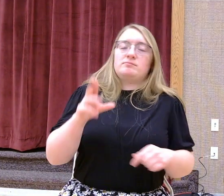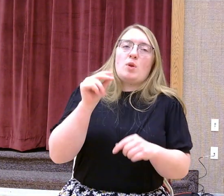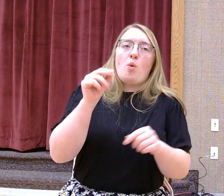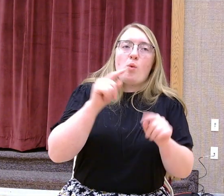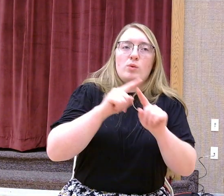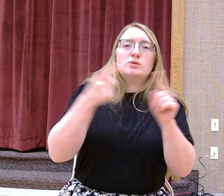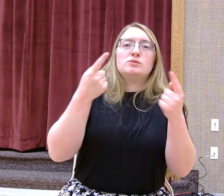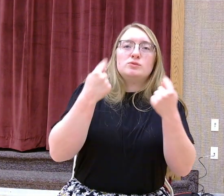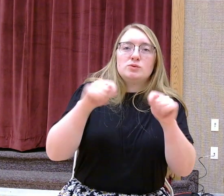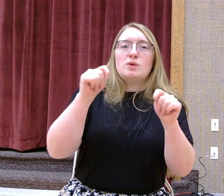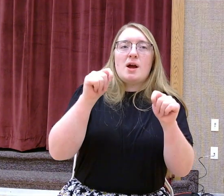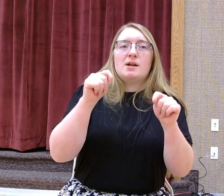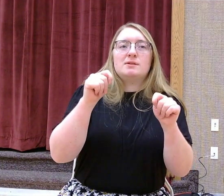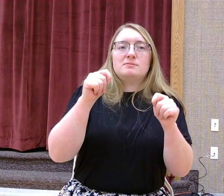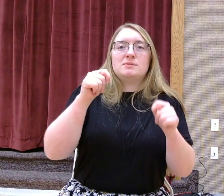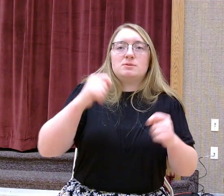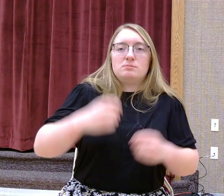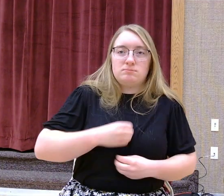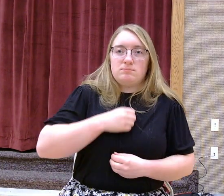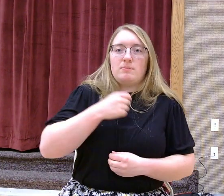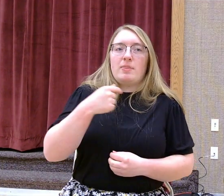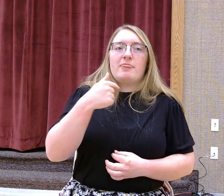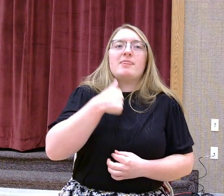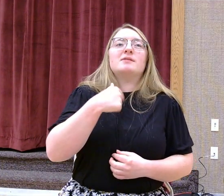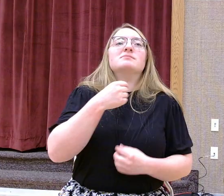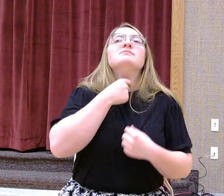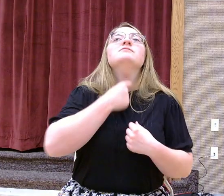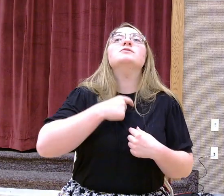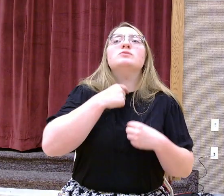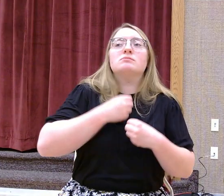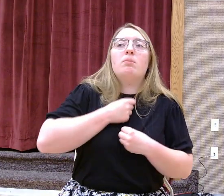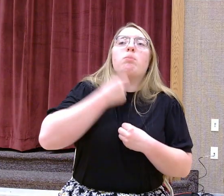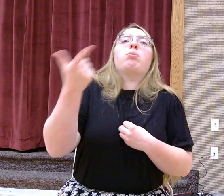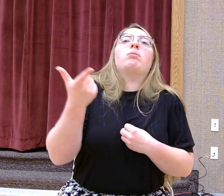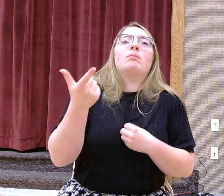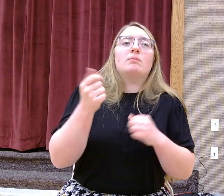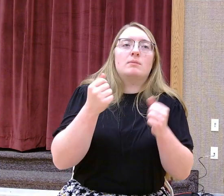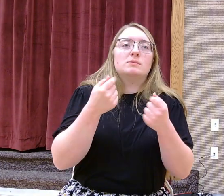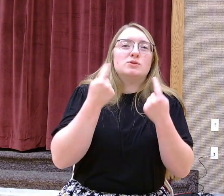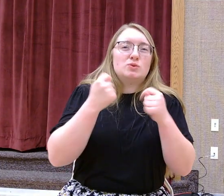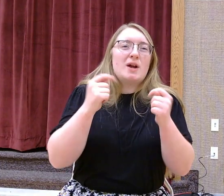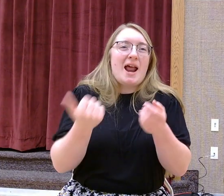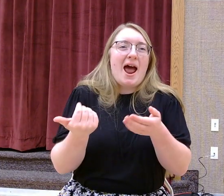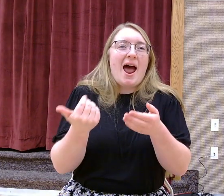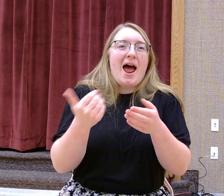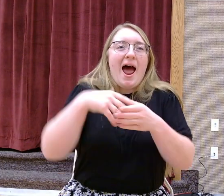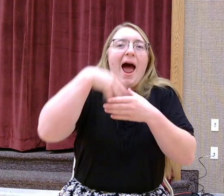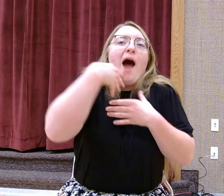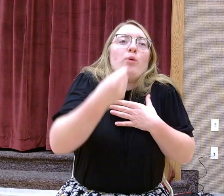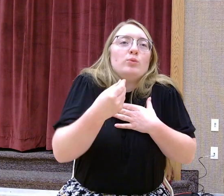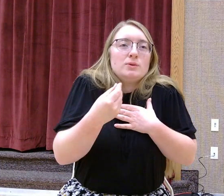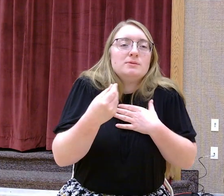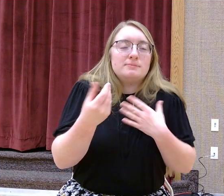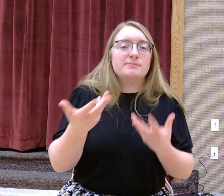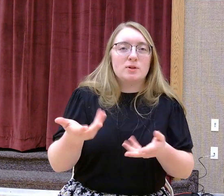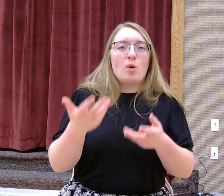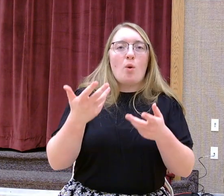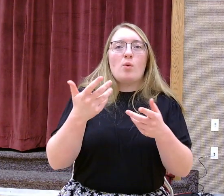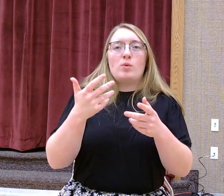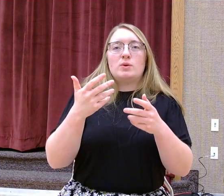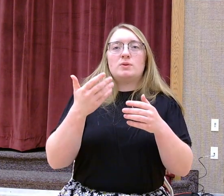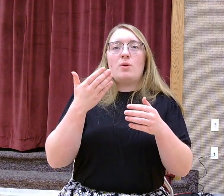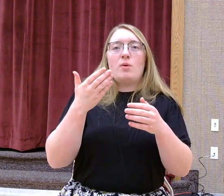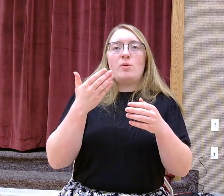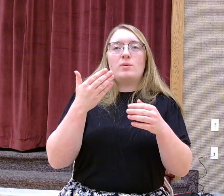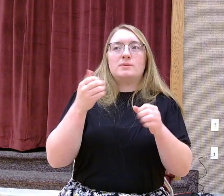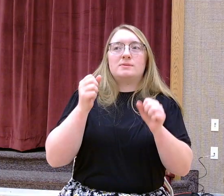that's why it's between the scapula, and you're just smacking that, trying to get it out. And that's why I say if you can kind of lean them over a little bit, you know, so kind of gravity, it'll